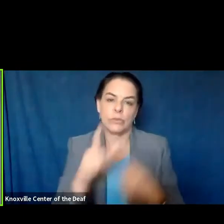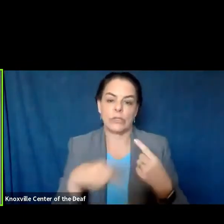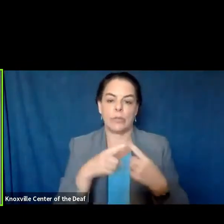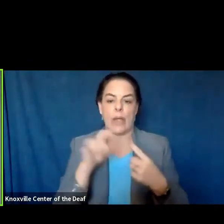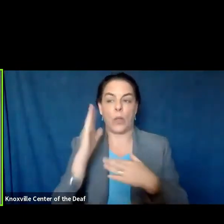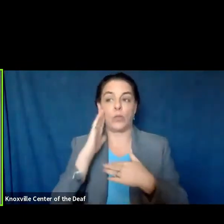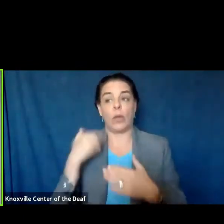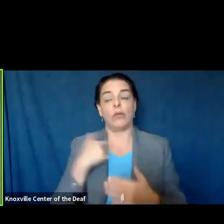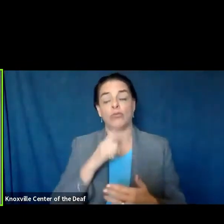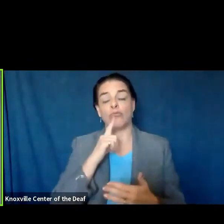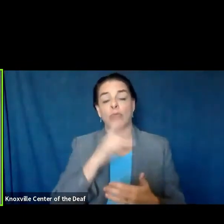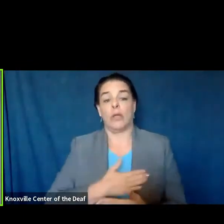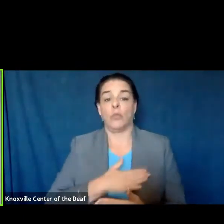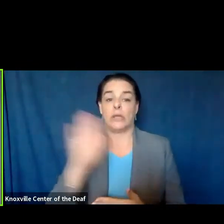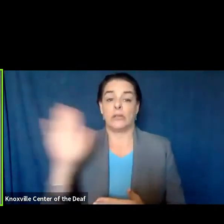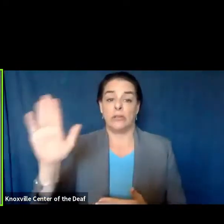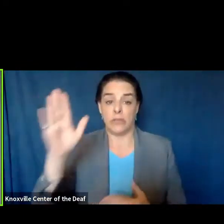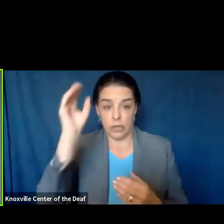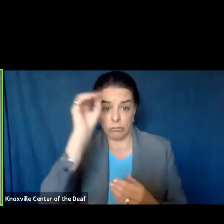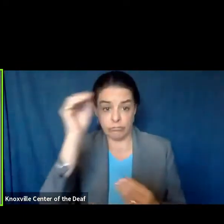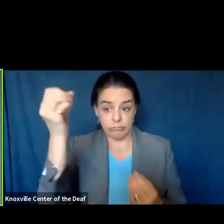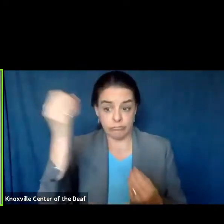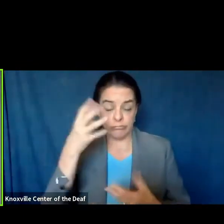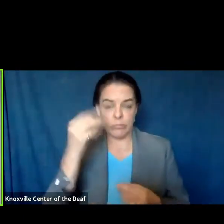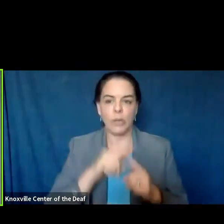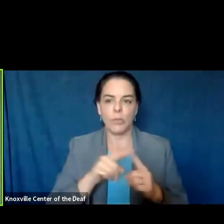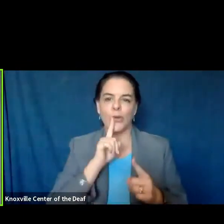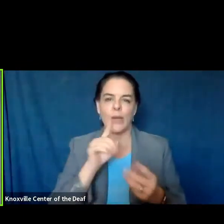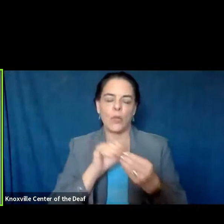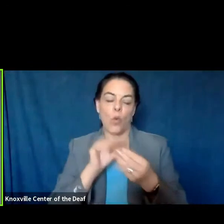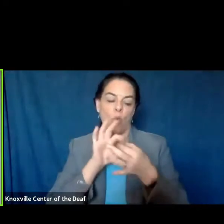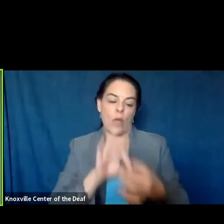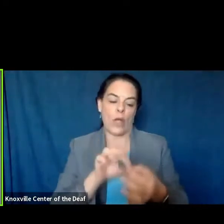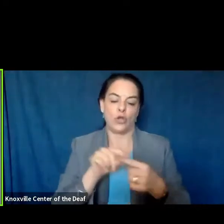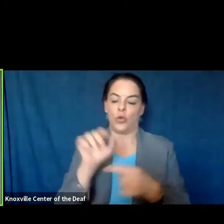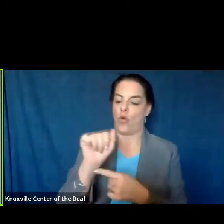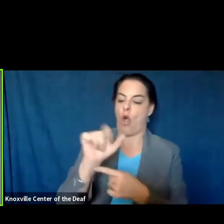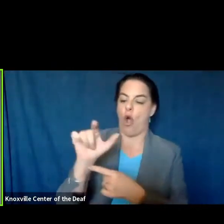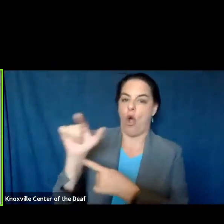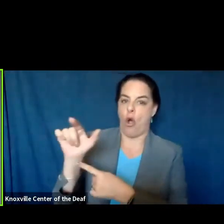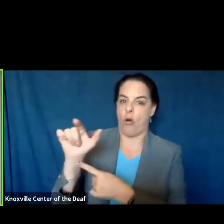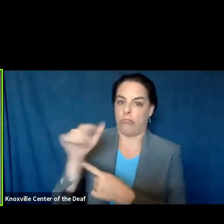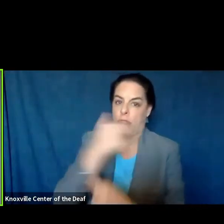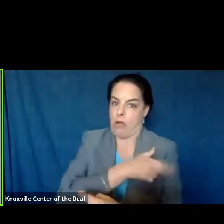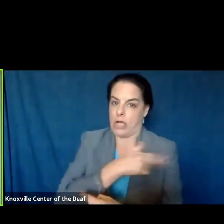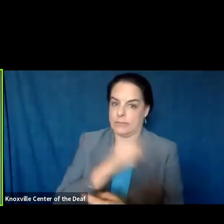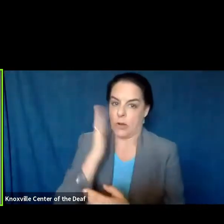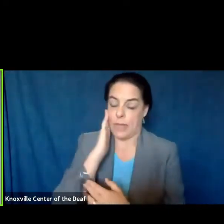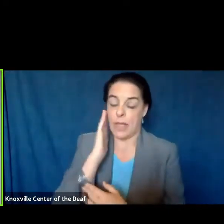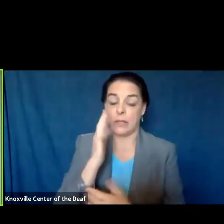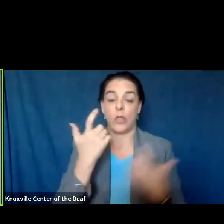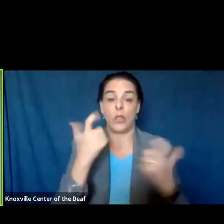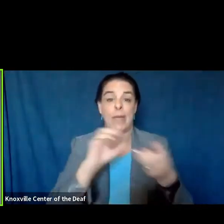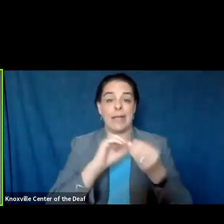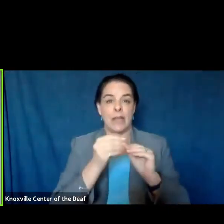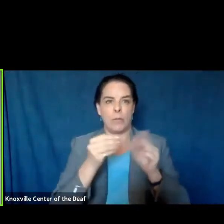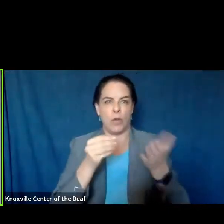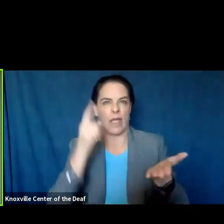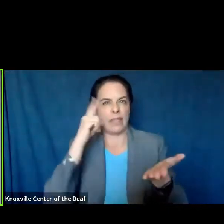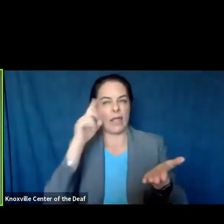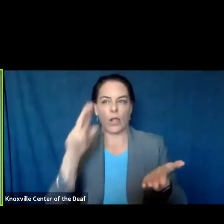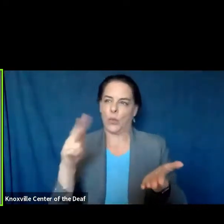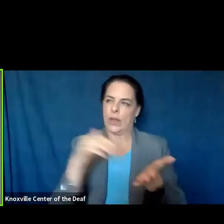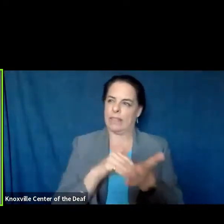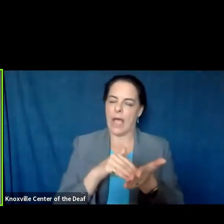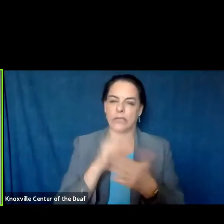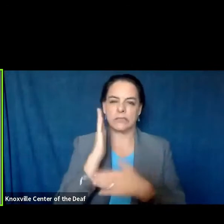appreciate their input. It's actually more related to the all hospital beds piece. And so the big number that's there, I think it's 3,000 beds or something